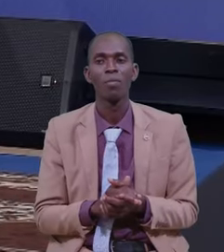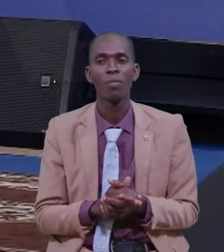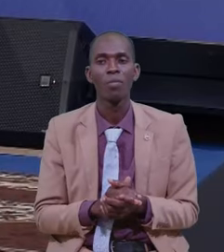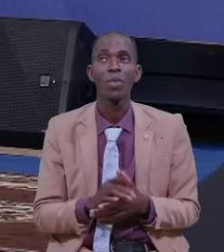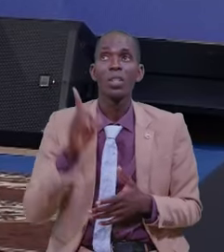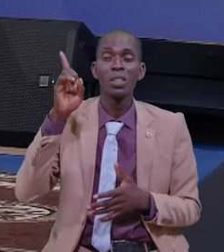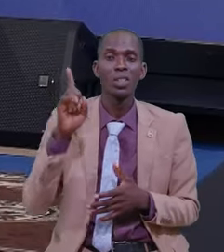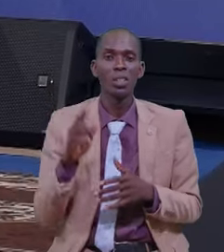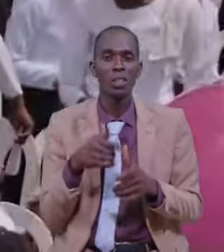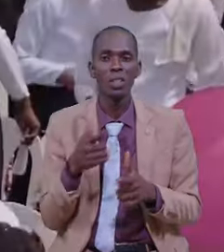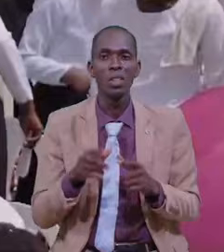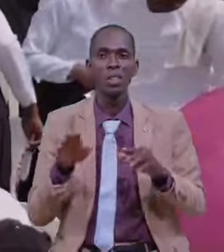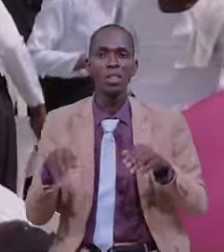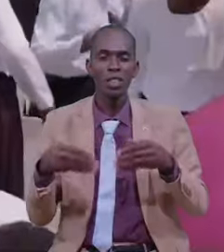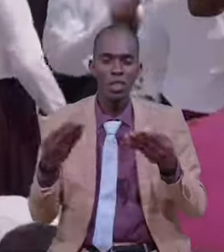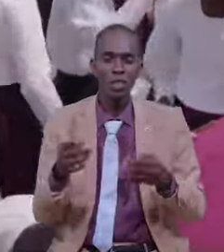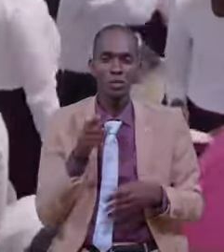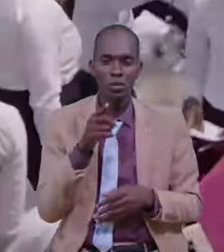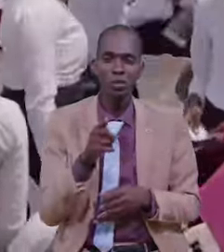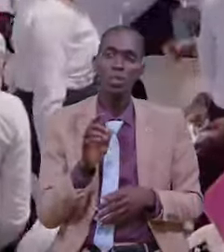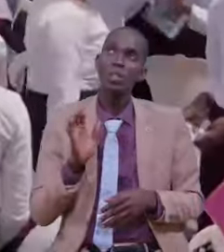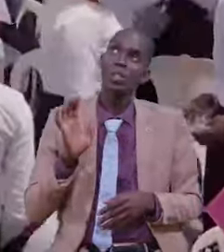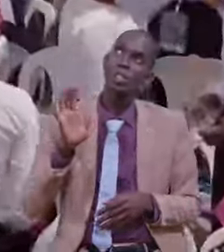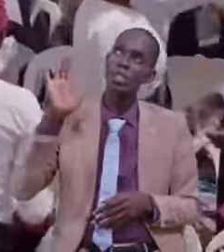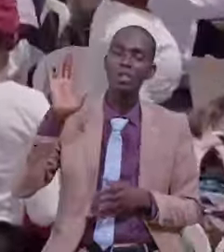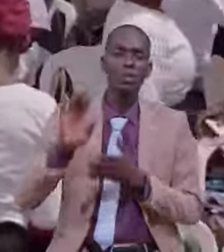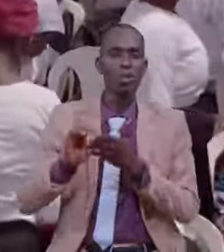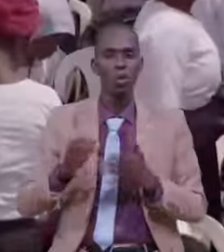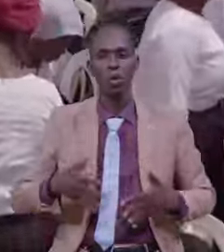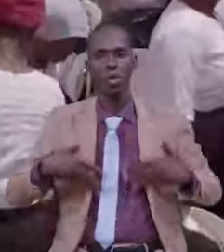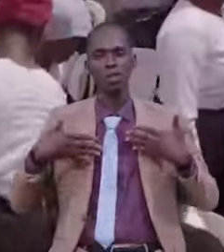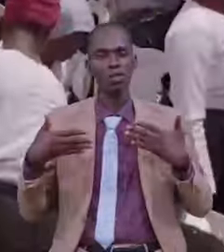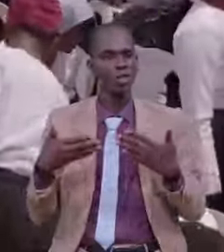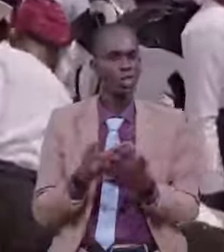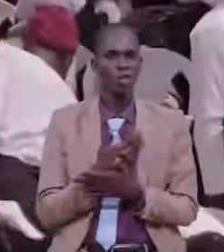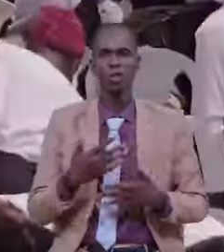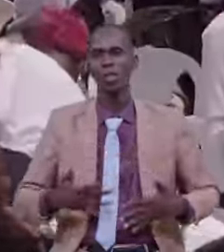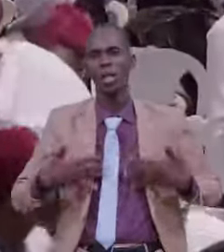you his life, new life, saved,